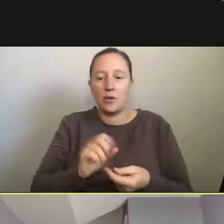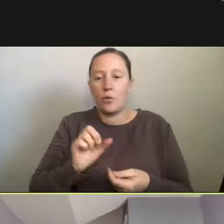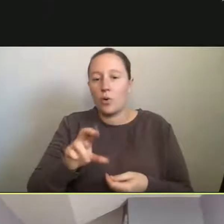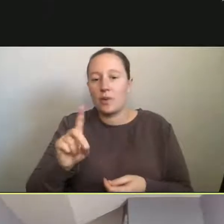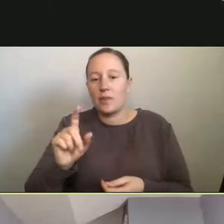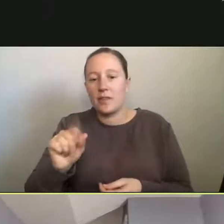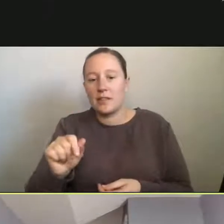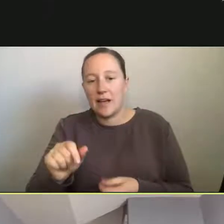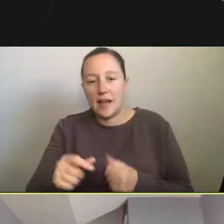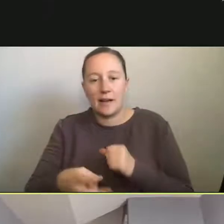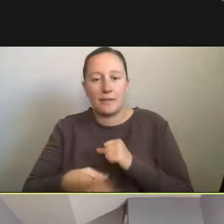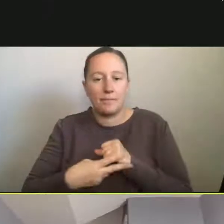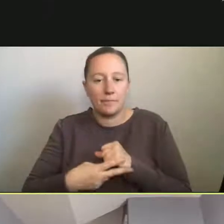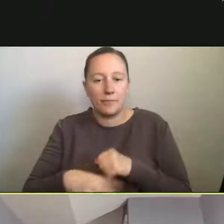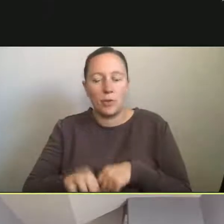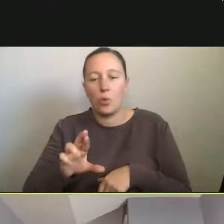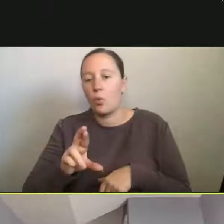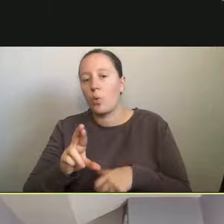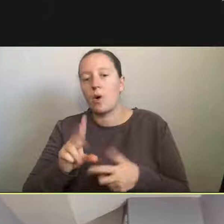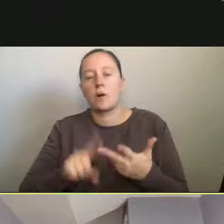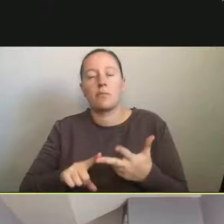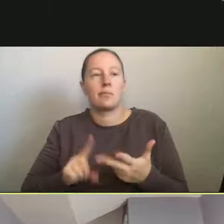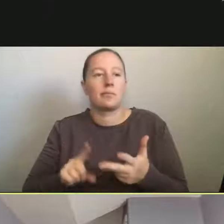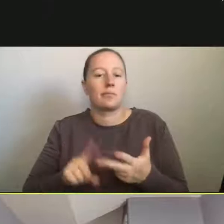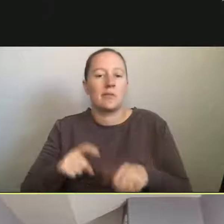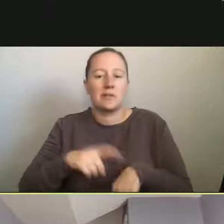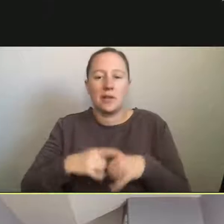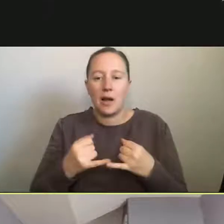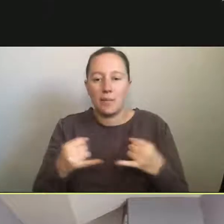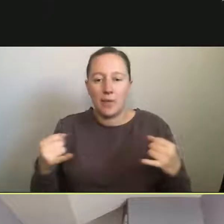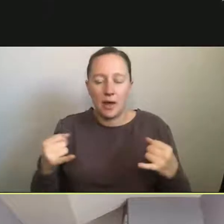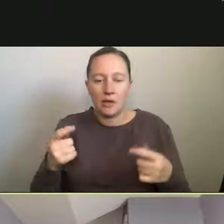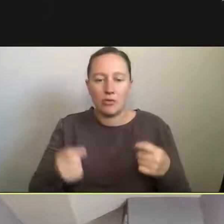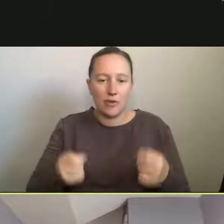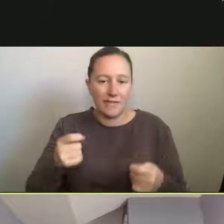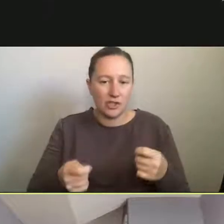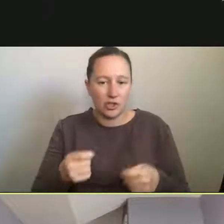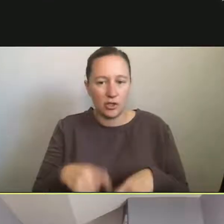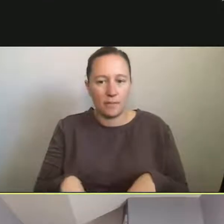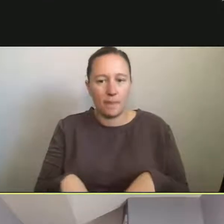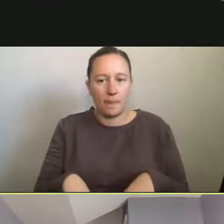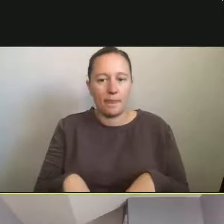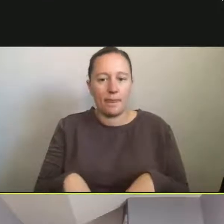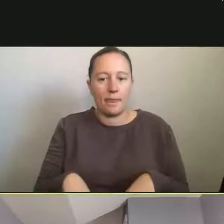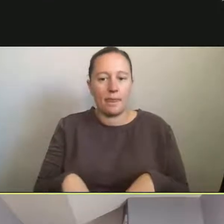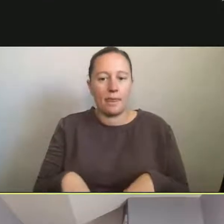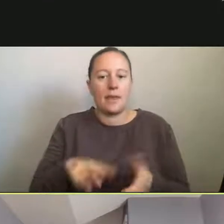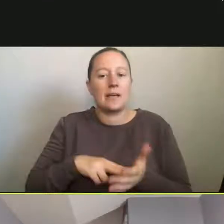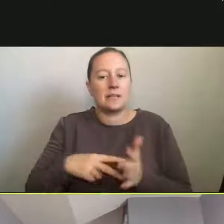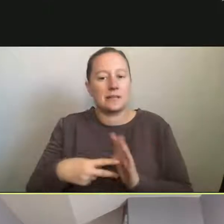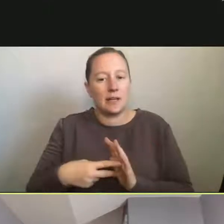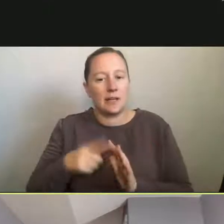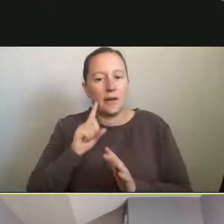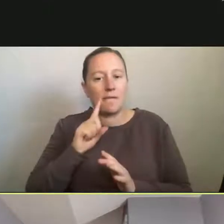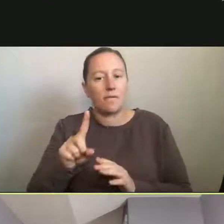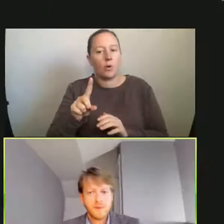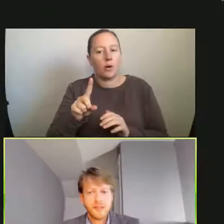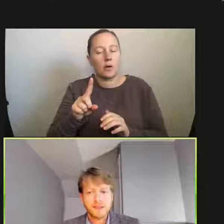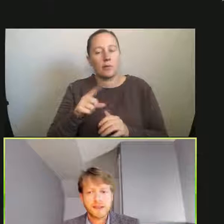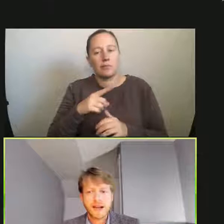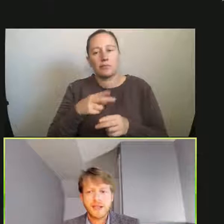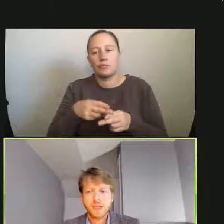data repository or a timeline revision. These are intended to be fairly